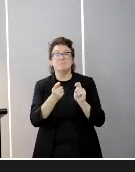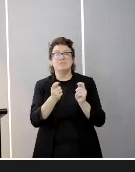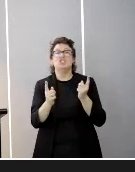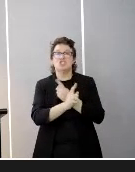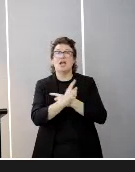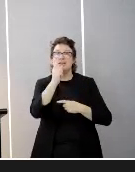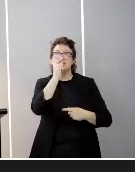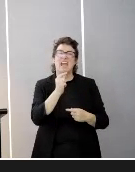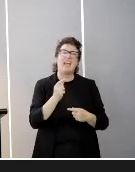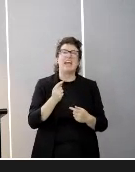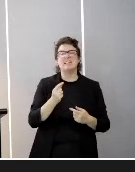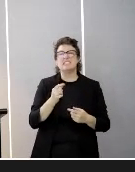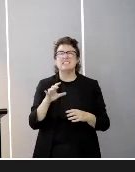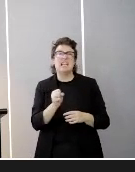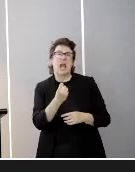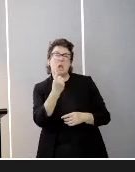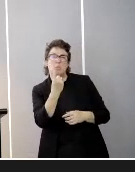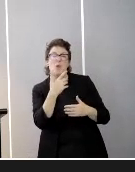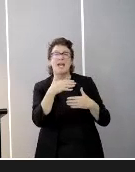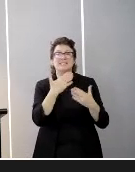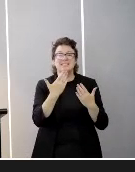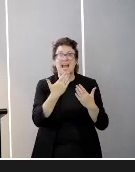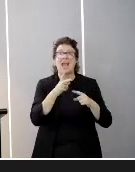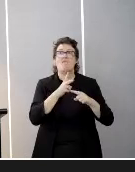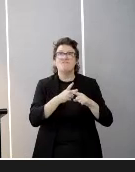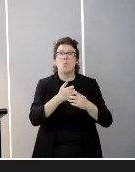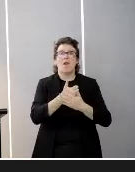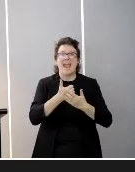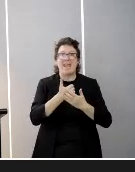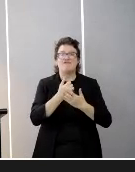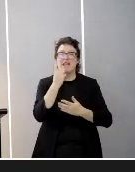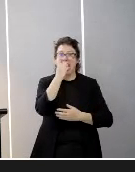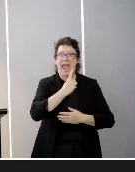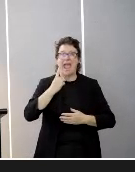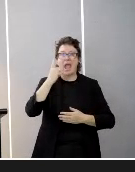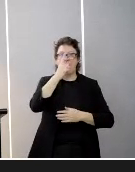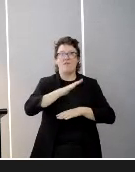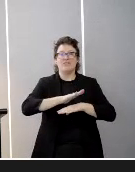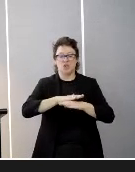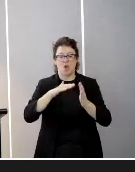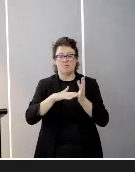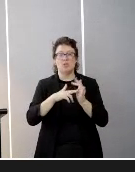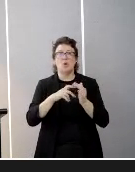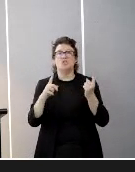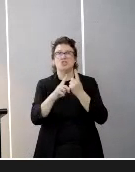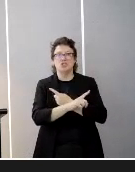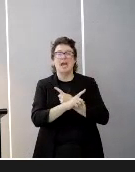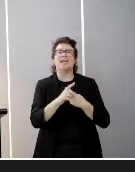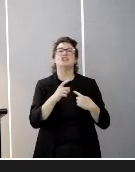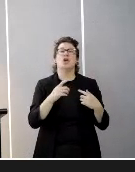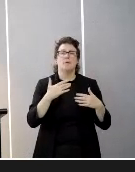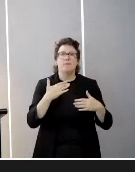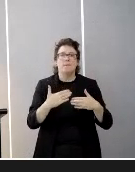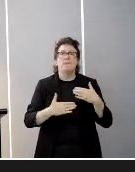average person, it takes about 1 day for every hour of time zone change. So after a little bit of time, you kind of catch up